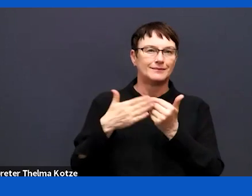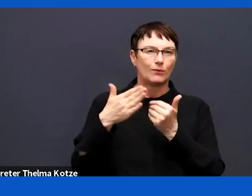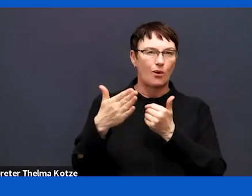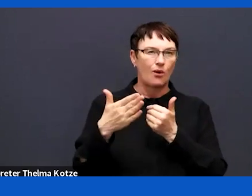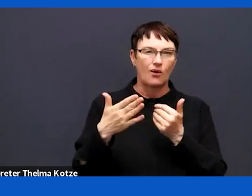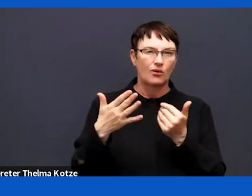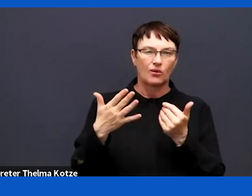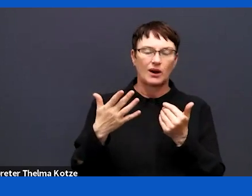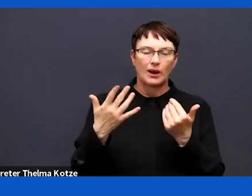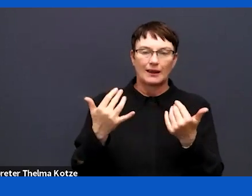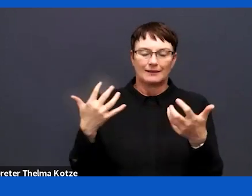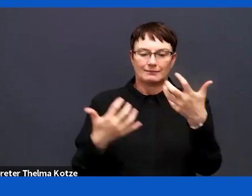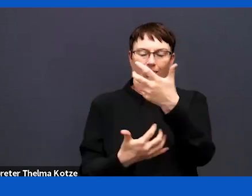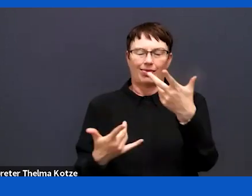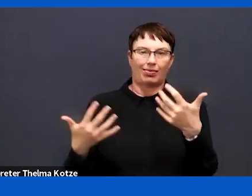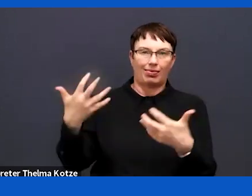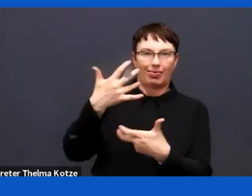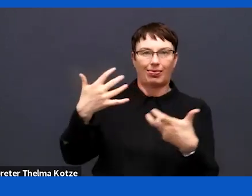guide more too.